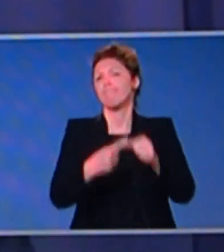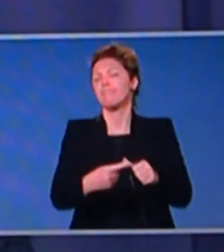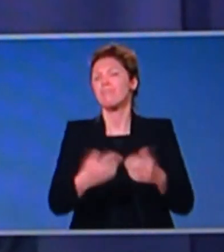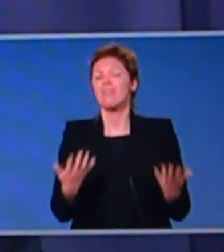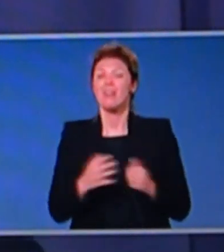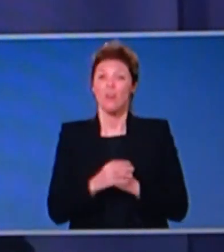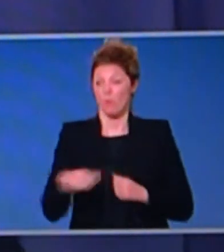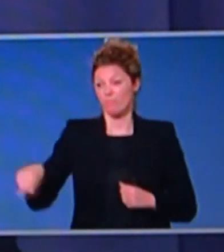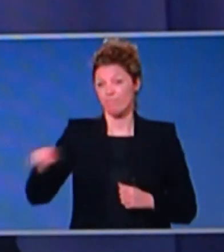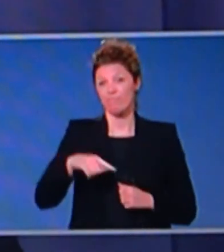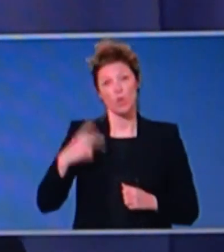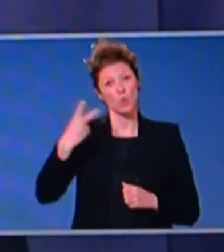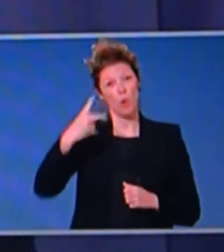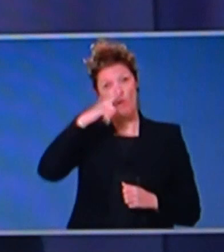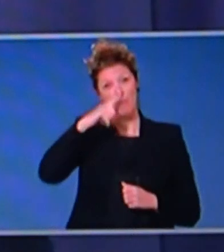away.